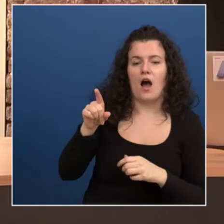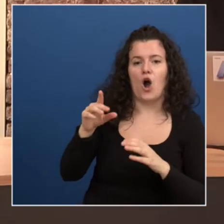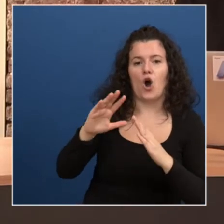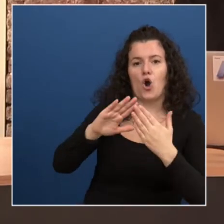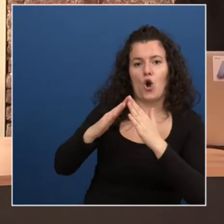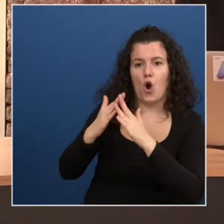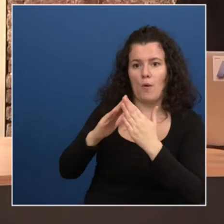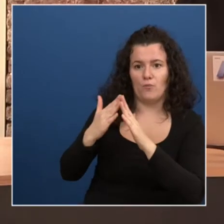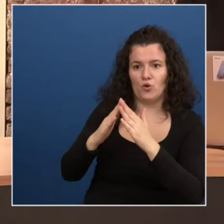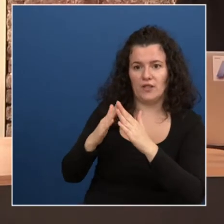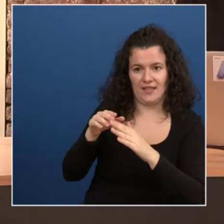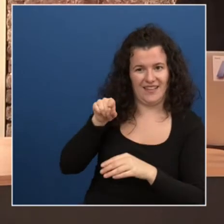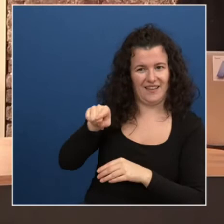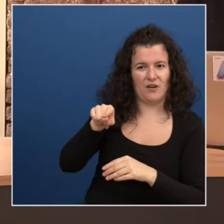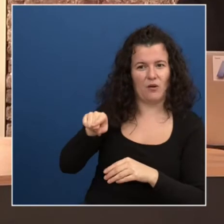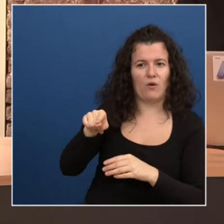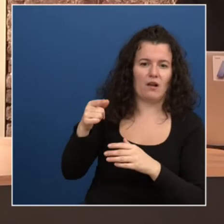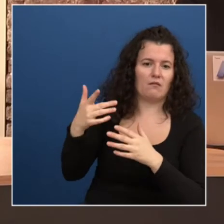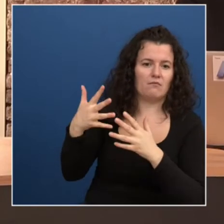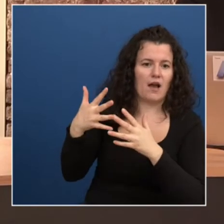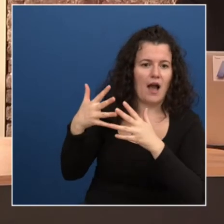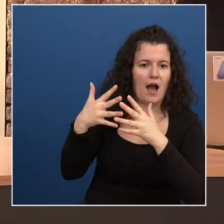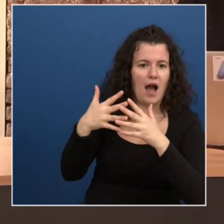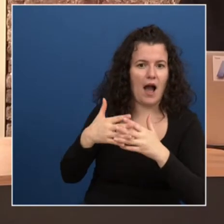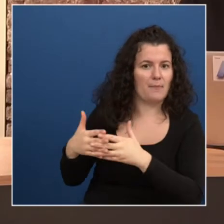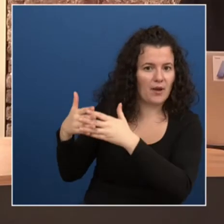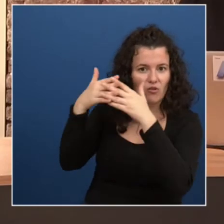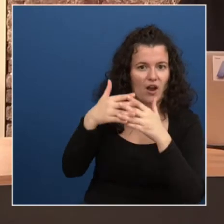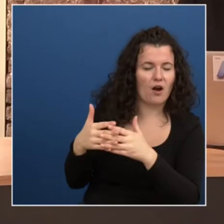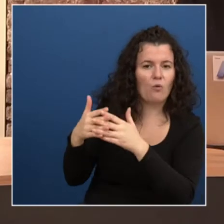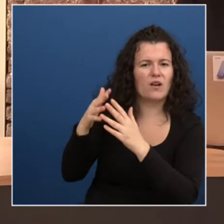about being whole. It's about you being your whole self, about